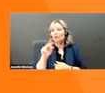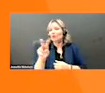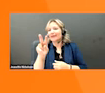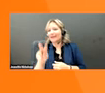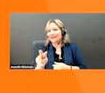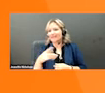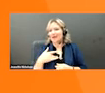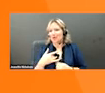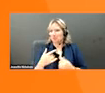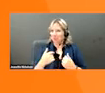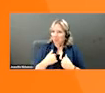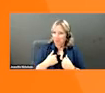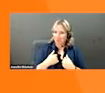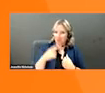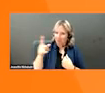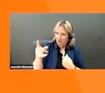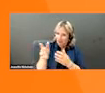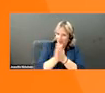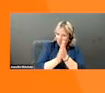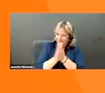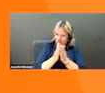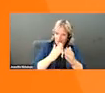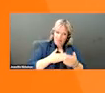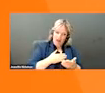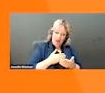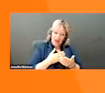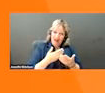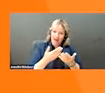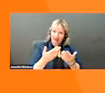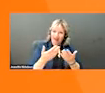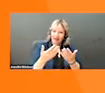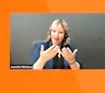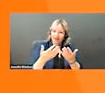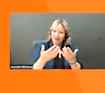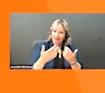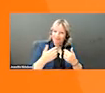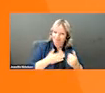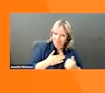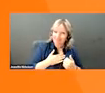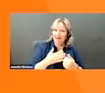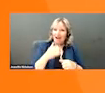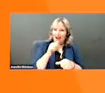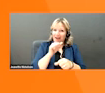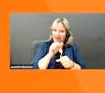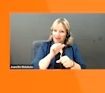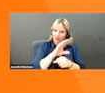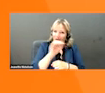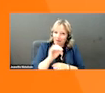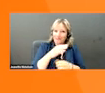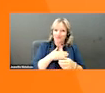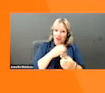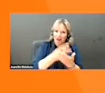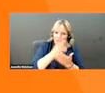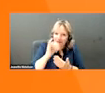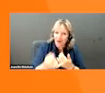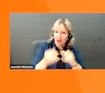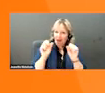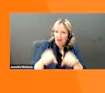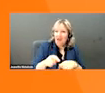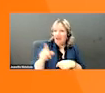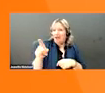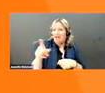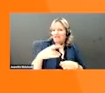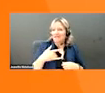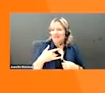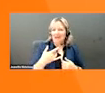you might be surprised, and I bring back the potato chip example for that. So yeah, so that's where